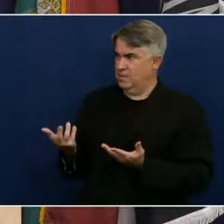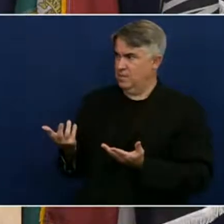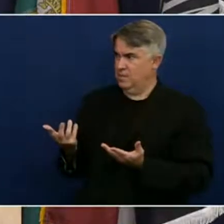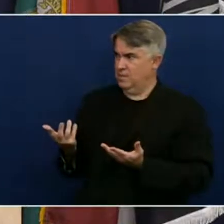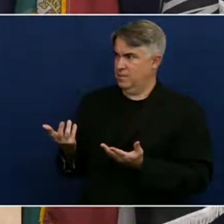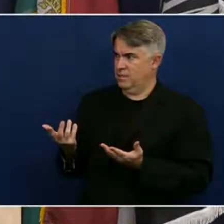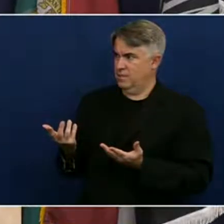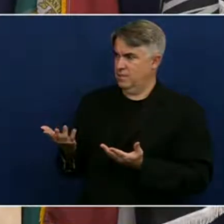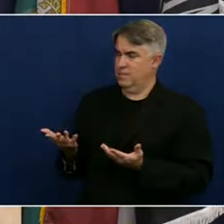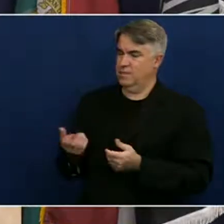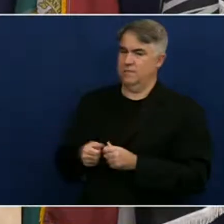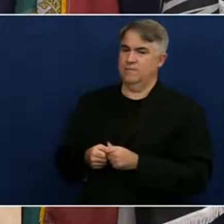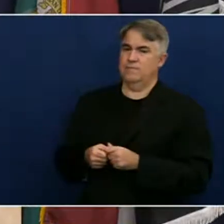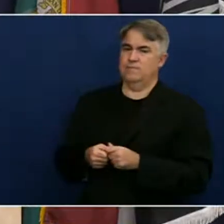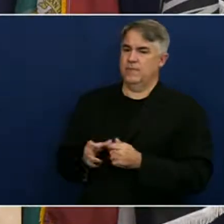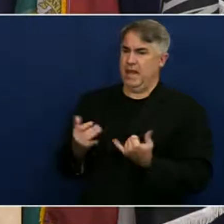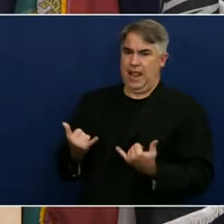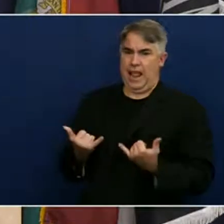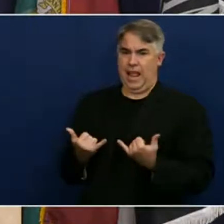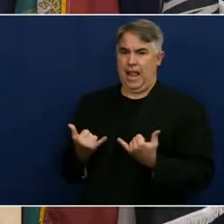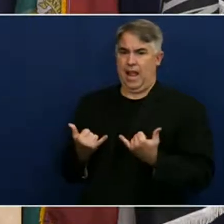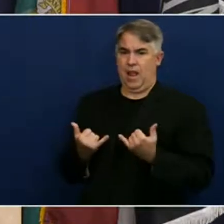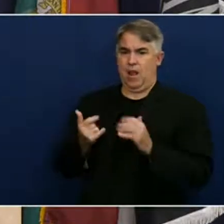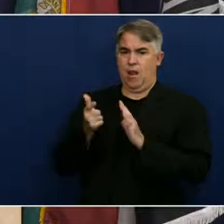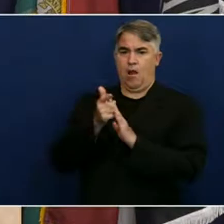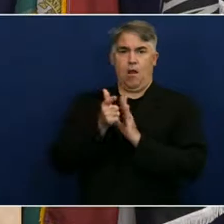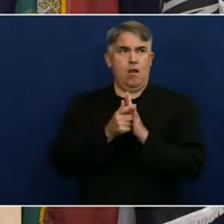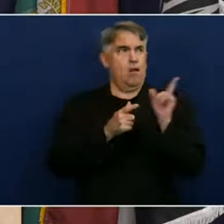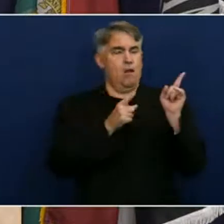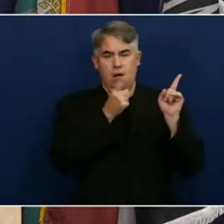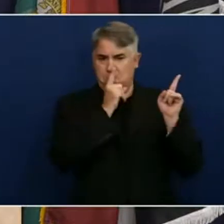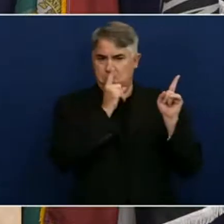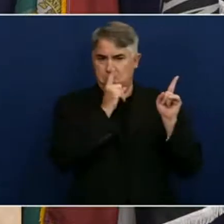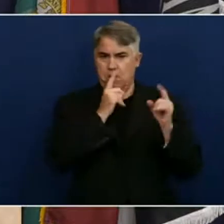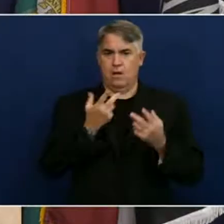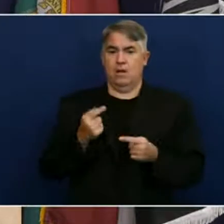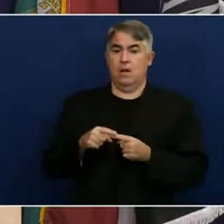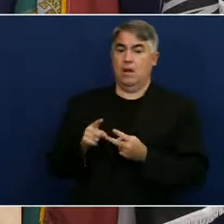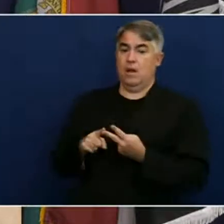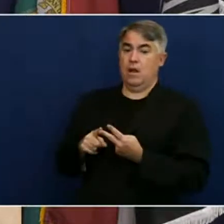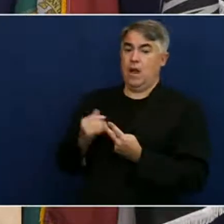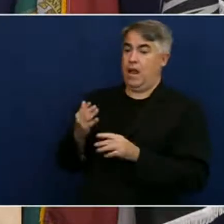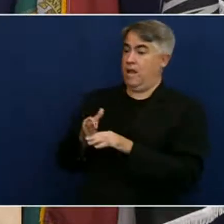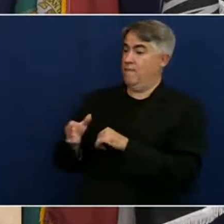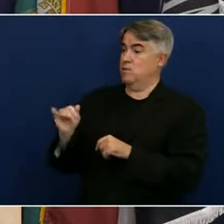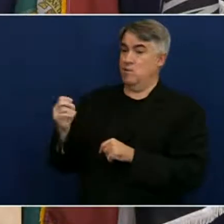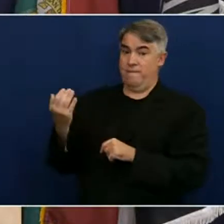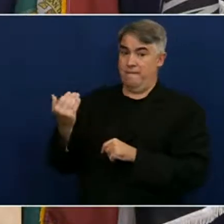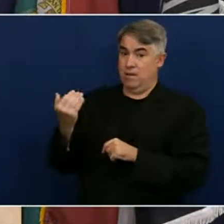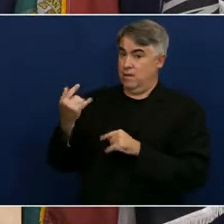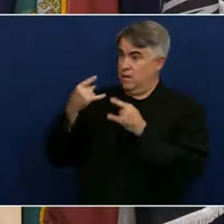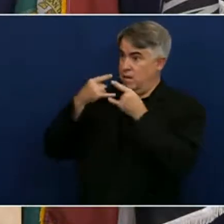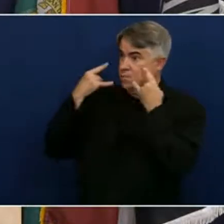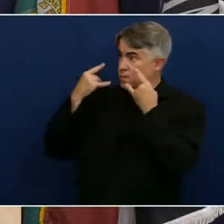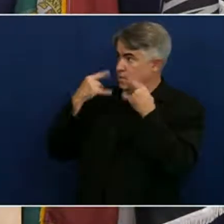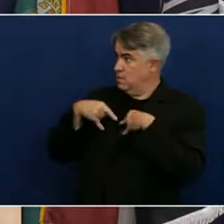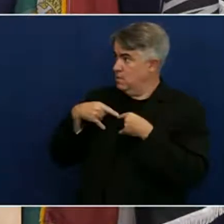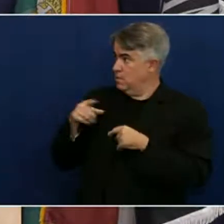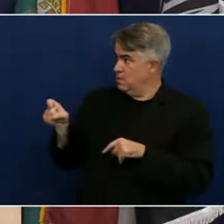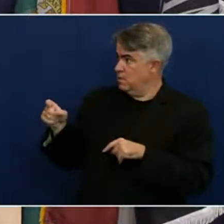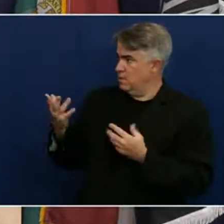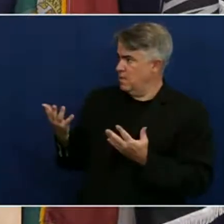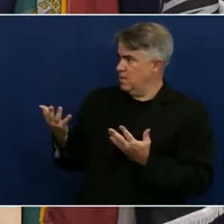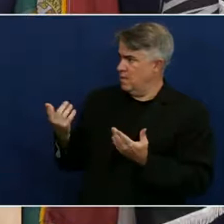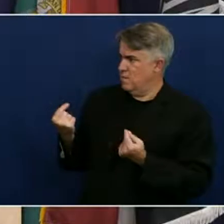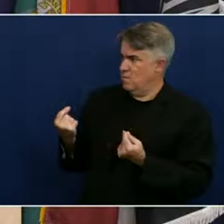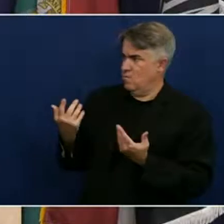masks currently for them, in terms of mandates, and after June 15th? Because a large portion